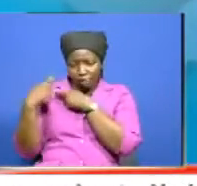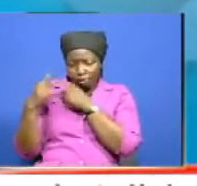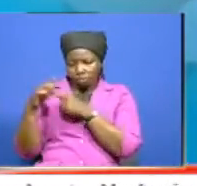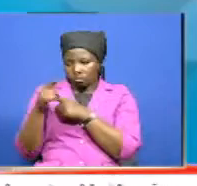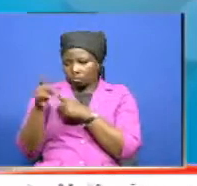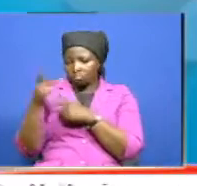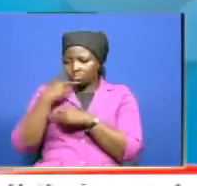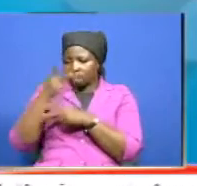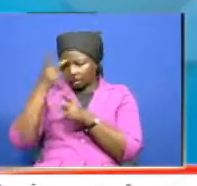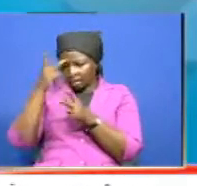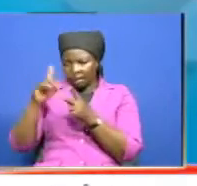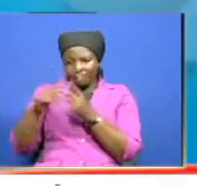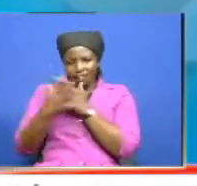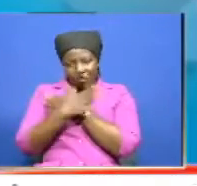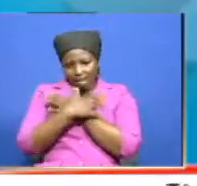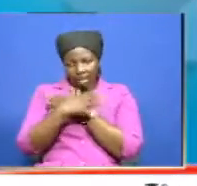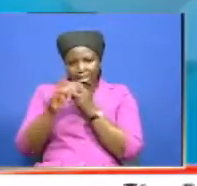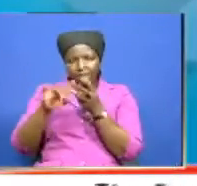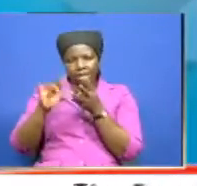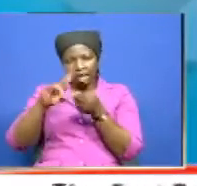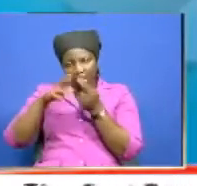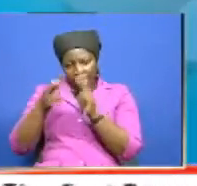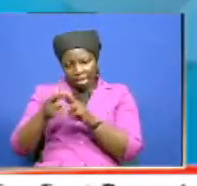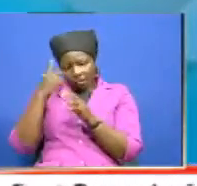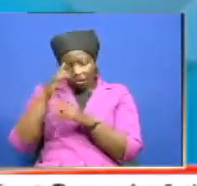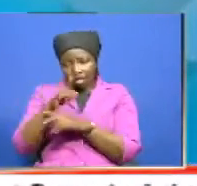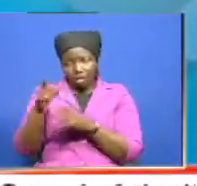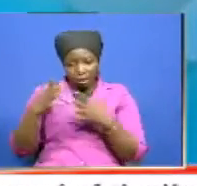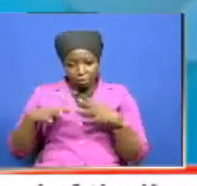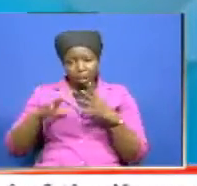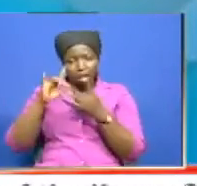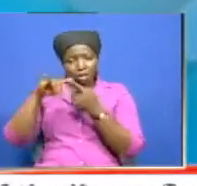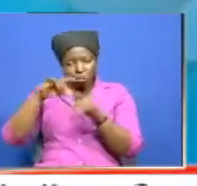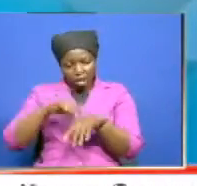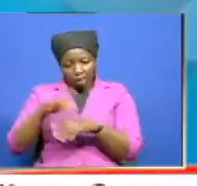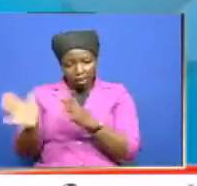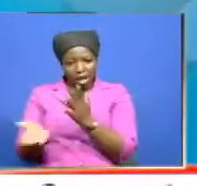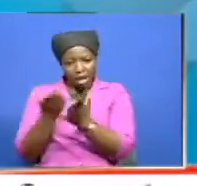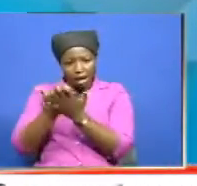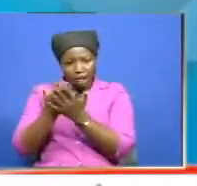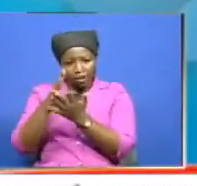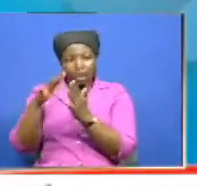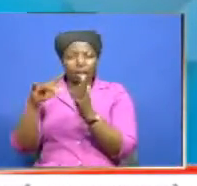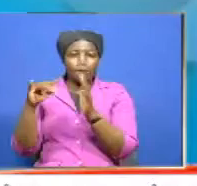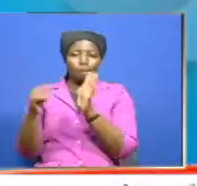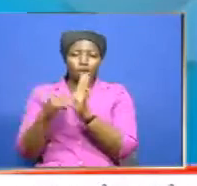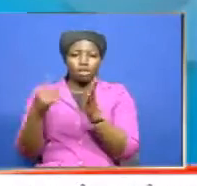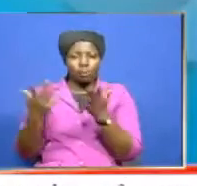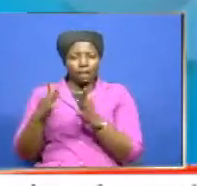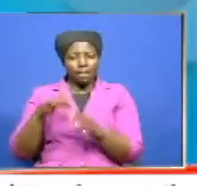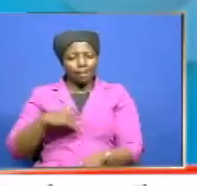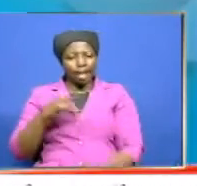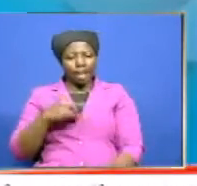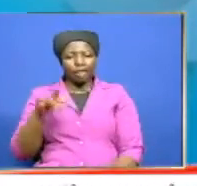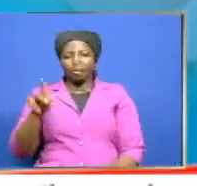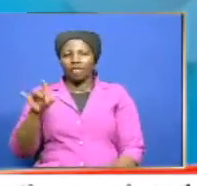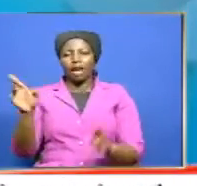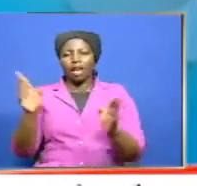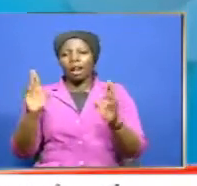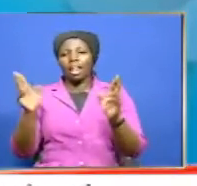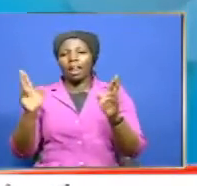and relatives of those particular people. So until they get to a point where they feel that they are ready or they feel that the protocols are in place,